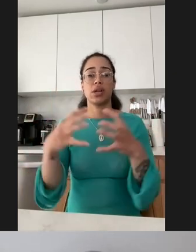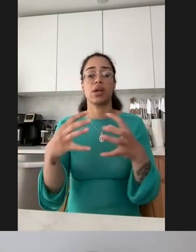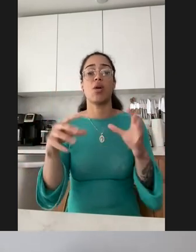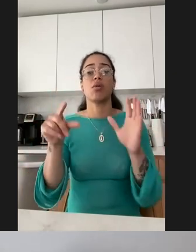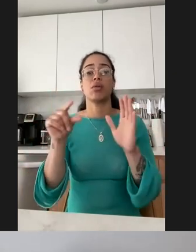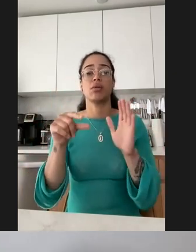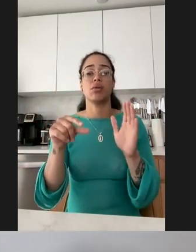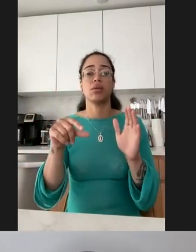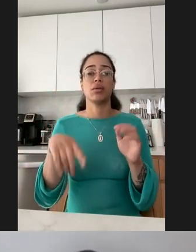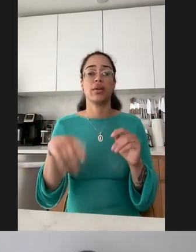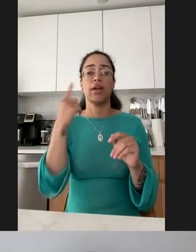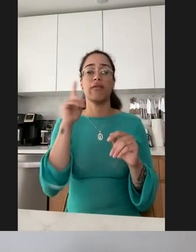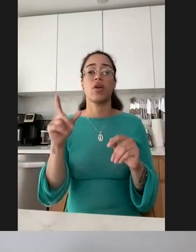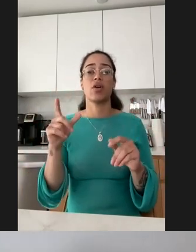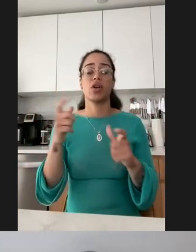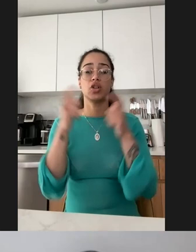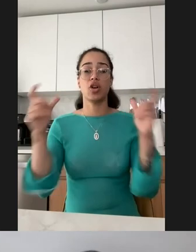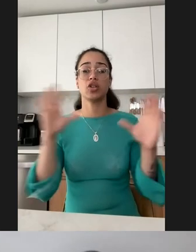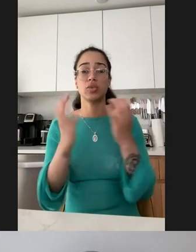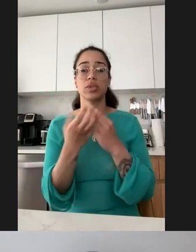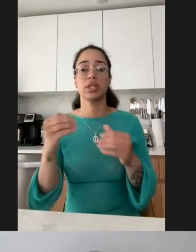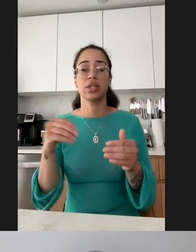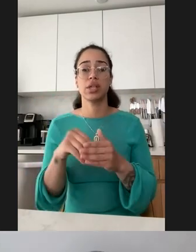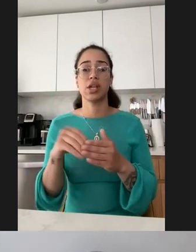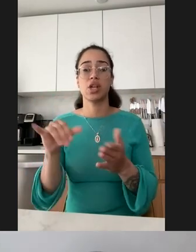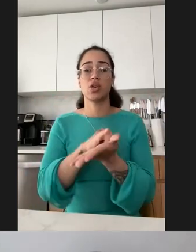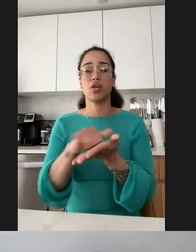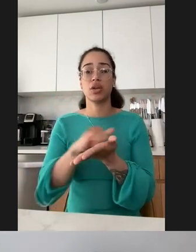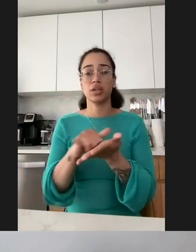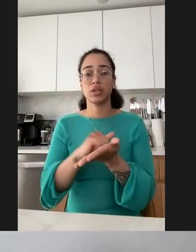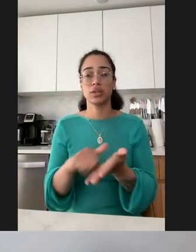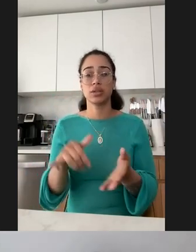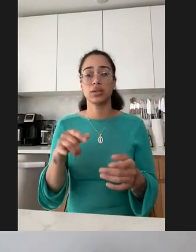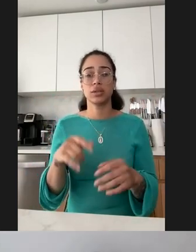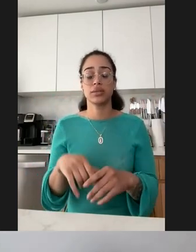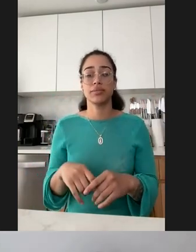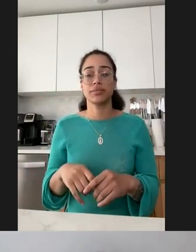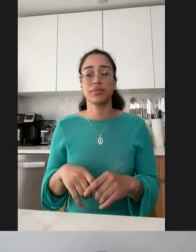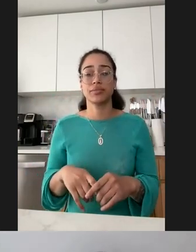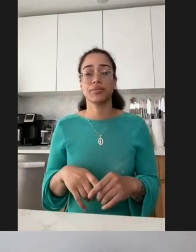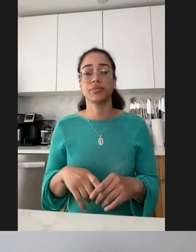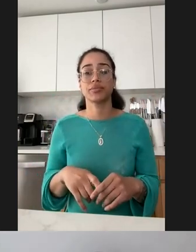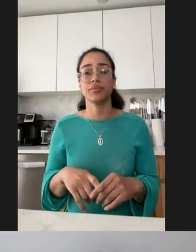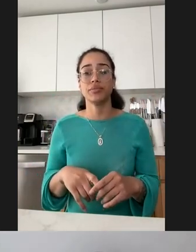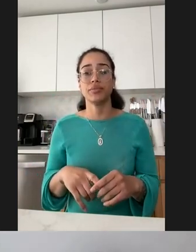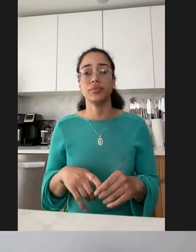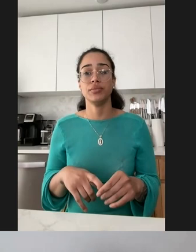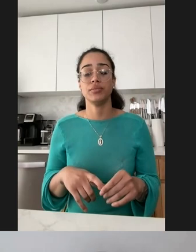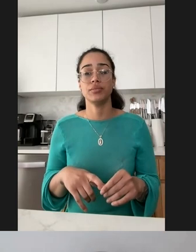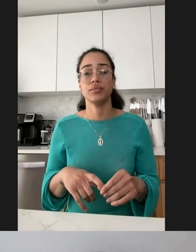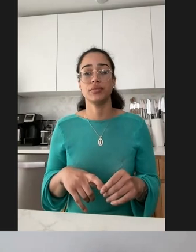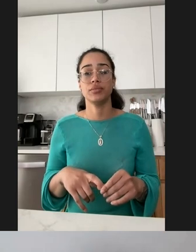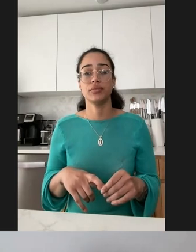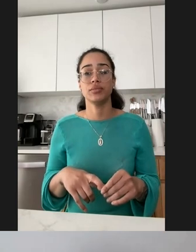Sacramento, Fresno. Sometimes we do have in Butte County as well, but it's not large as Sacramento